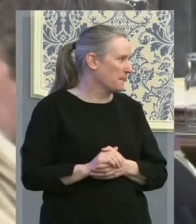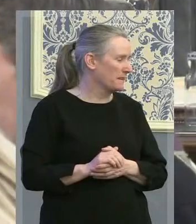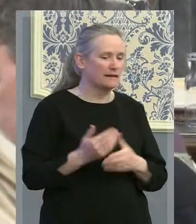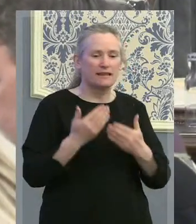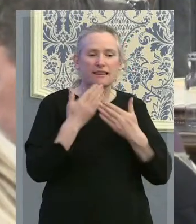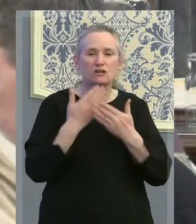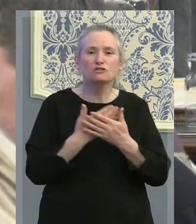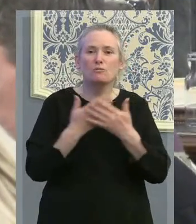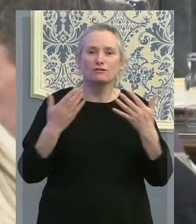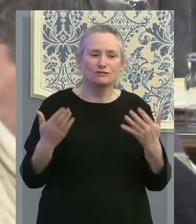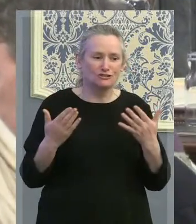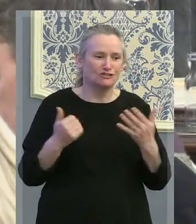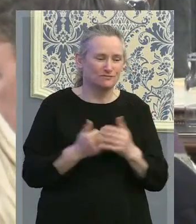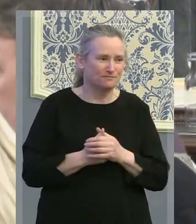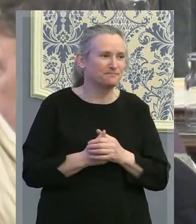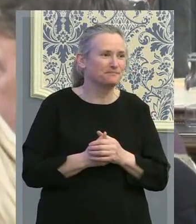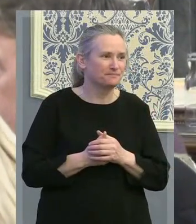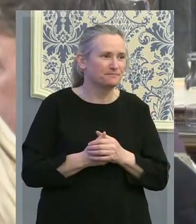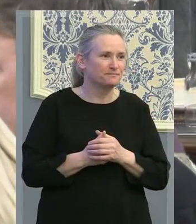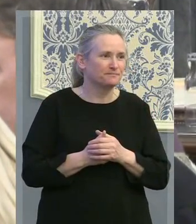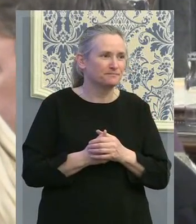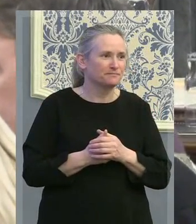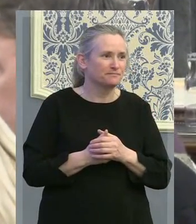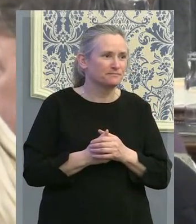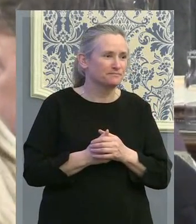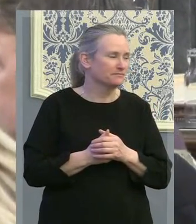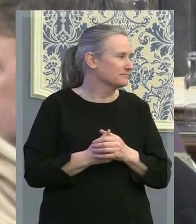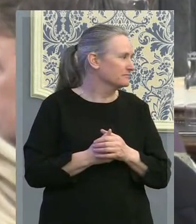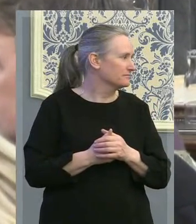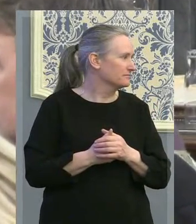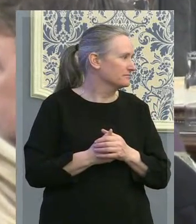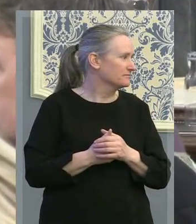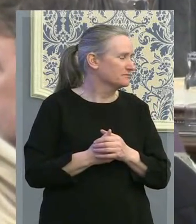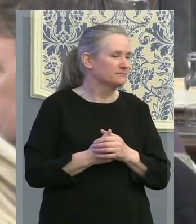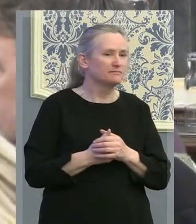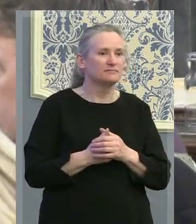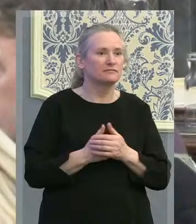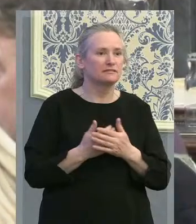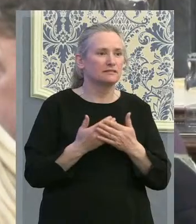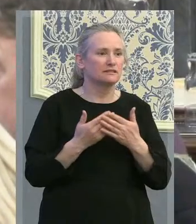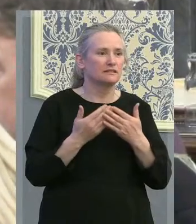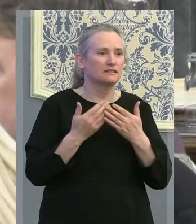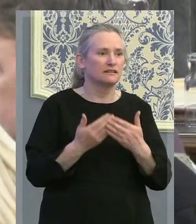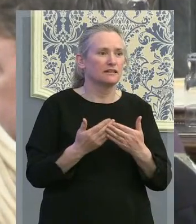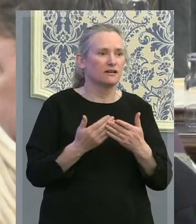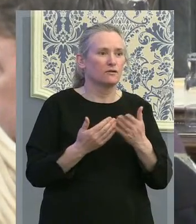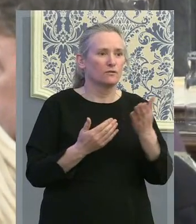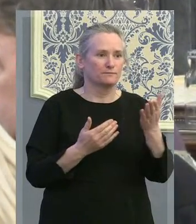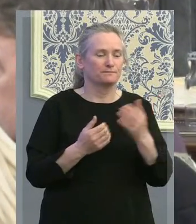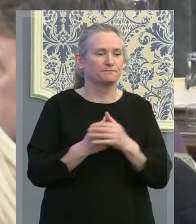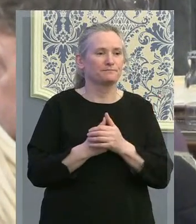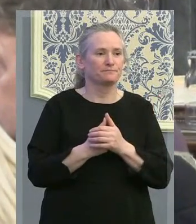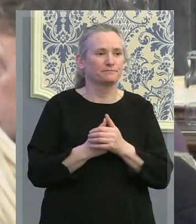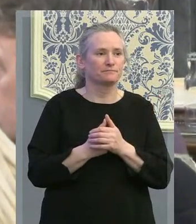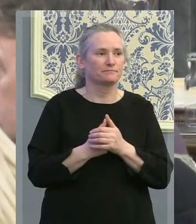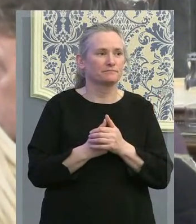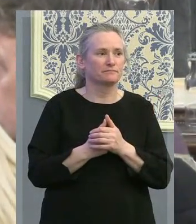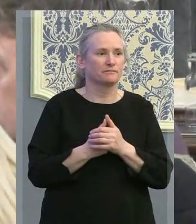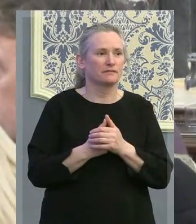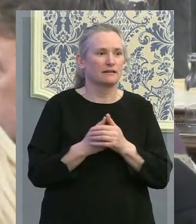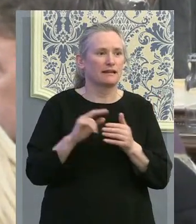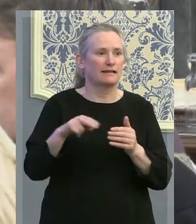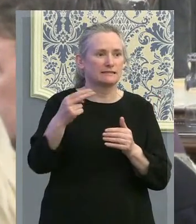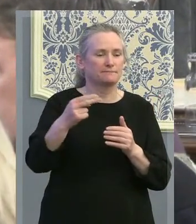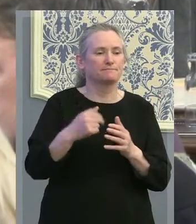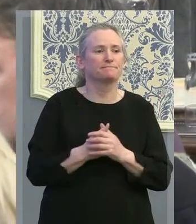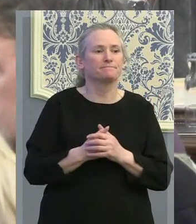Thank you so much, Councillor Damien Geoghegan. And now I'm going to call on Councillor Seamus Ryan from the Labour Party. Thank you very much, Mayor. I'll